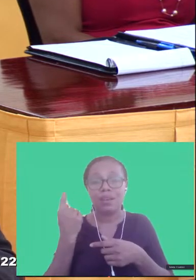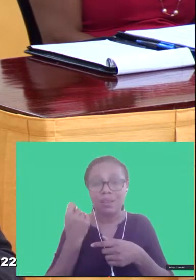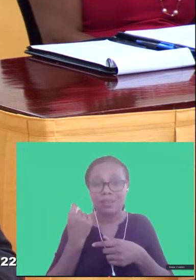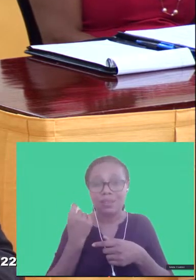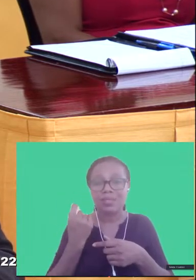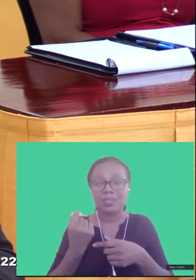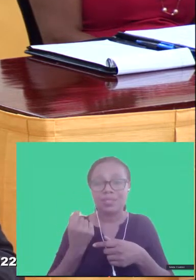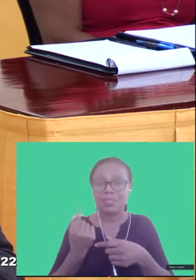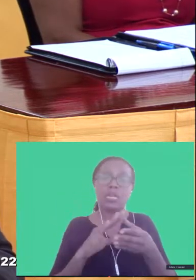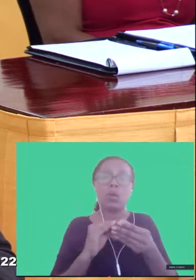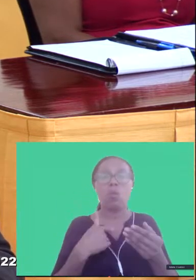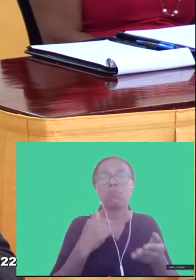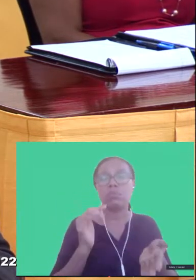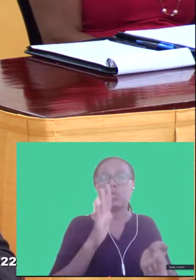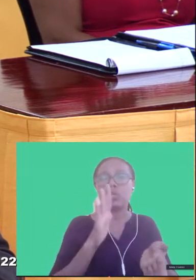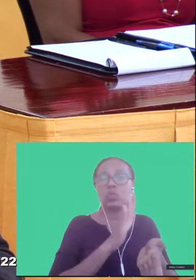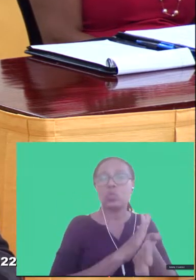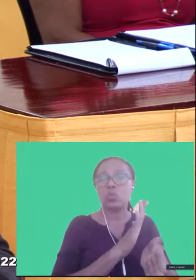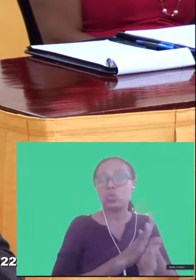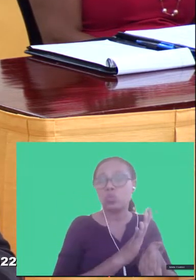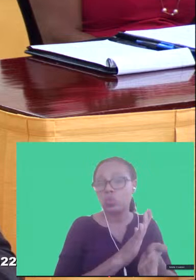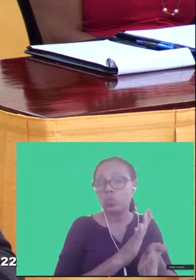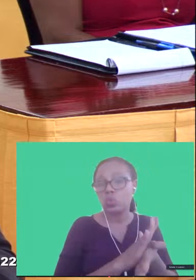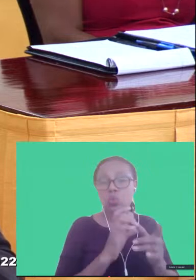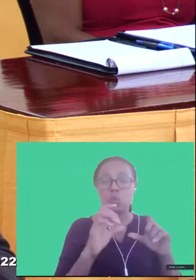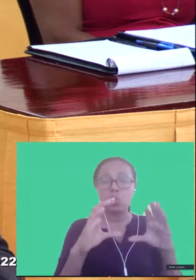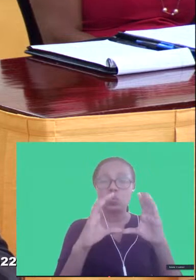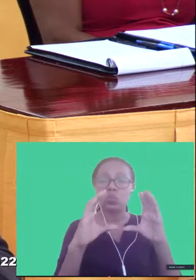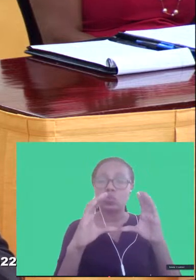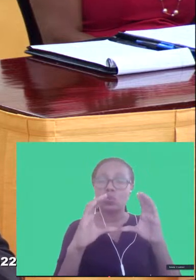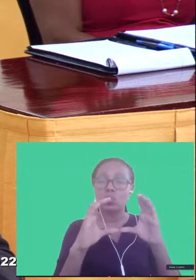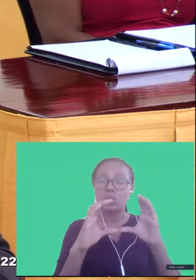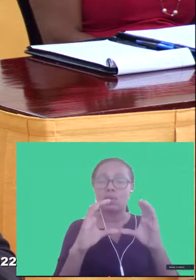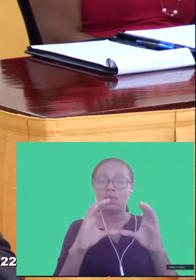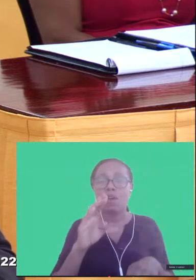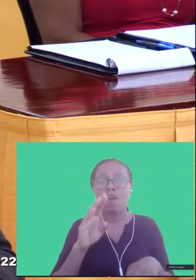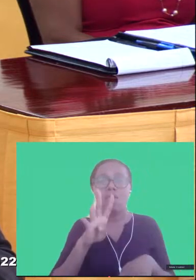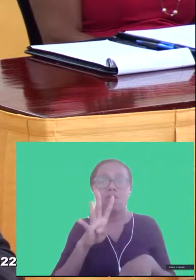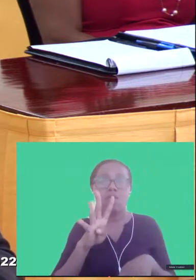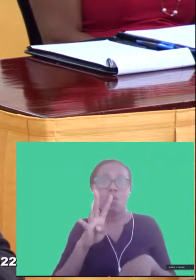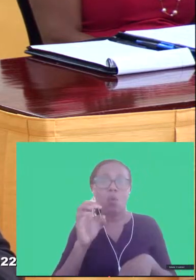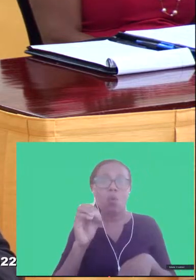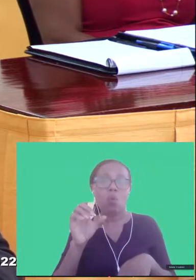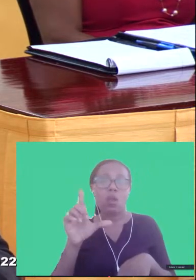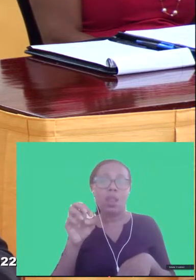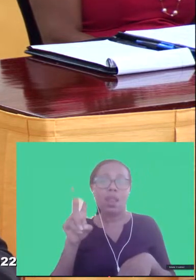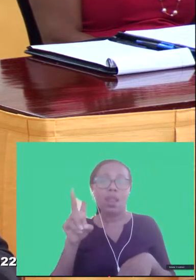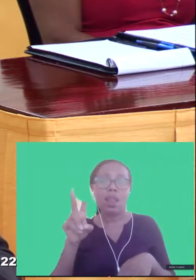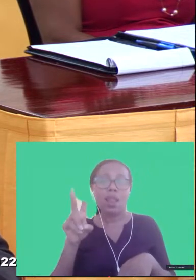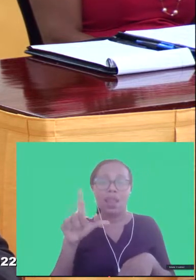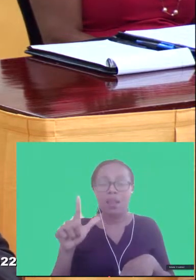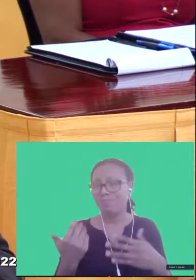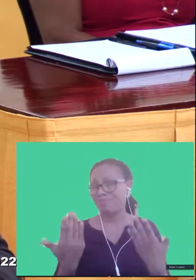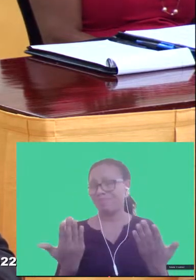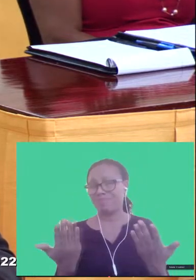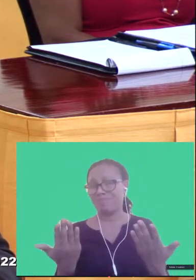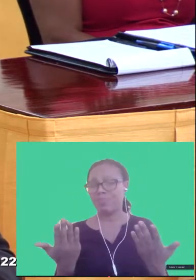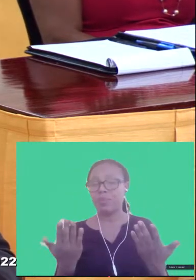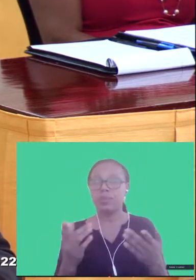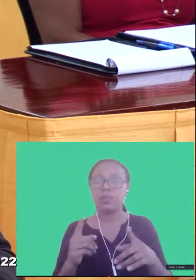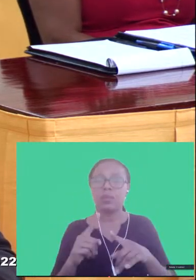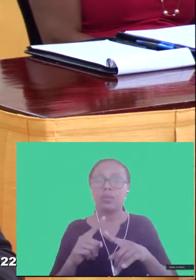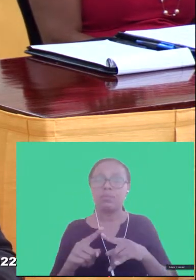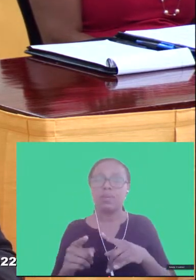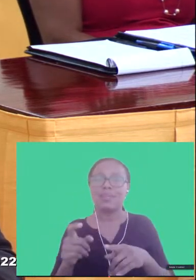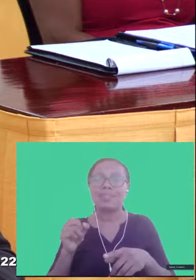it is about helping people to understand how to navigate the peaks and troughs of the commercial system, the landscape of the